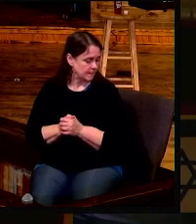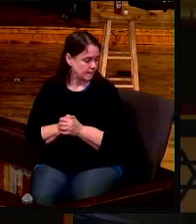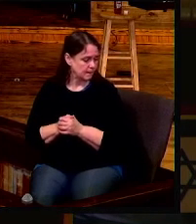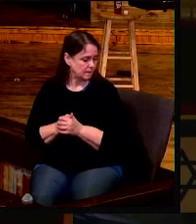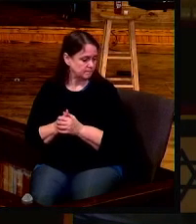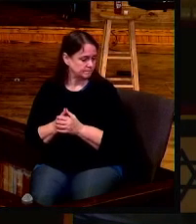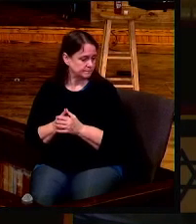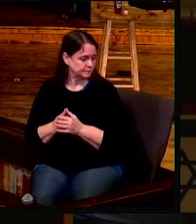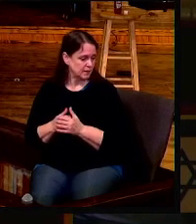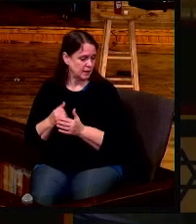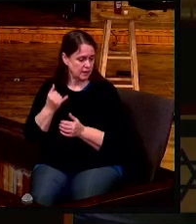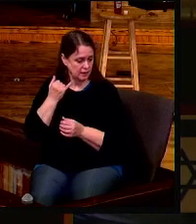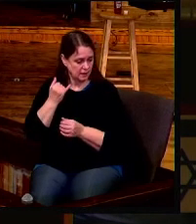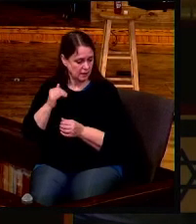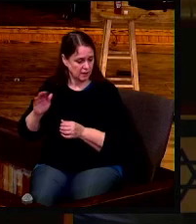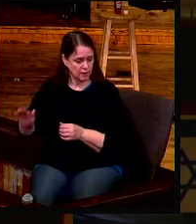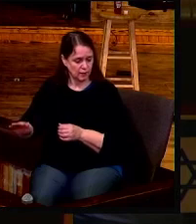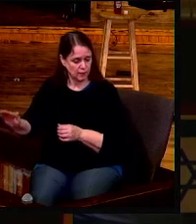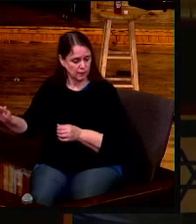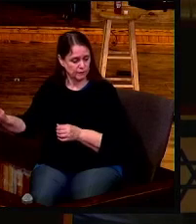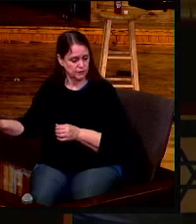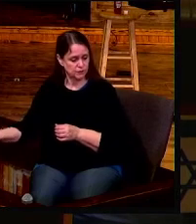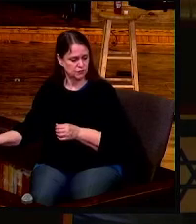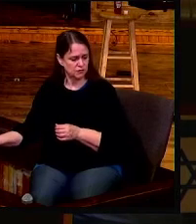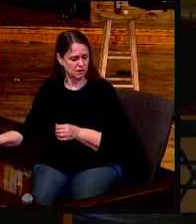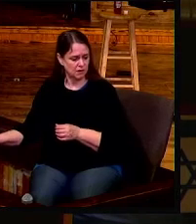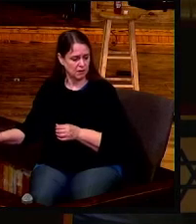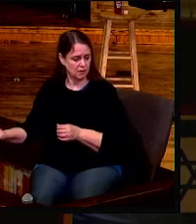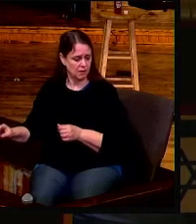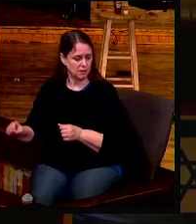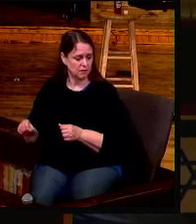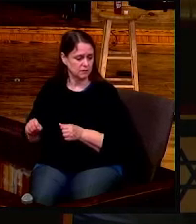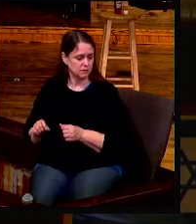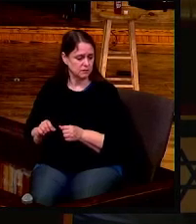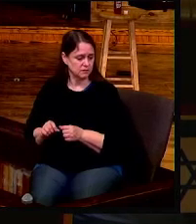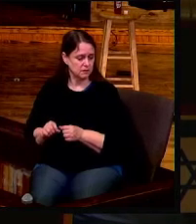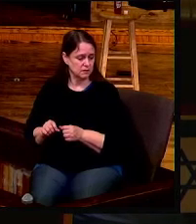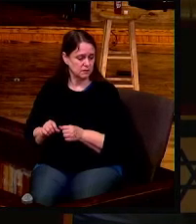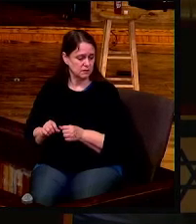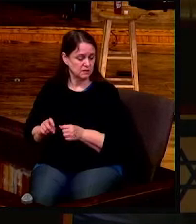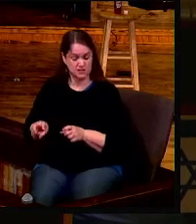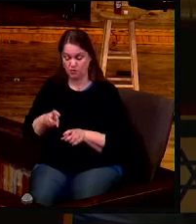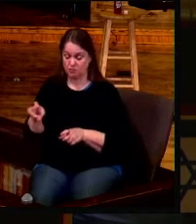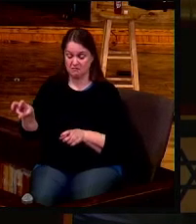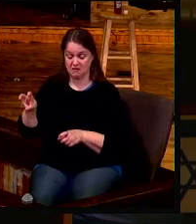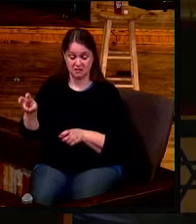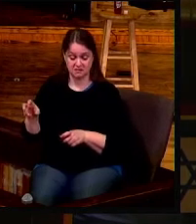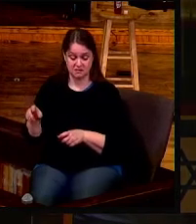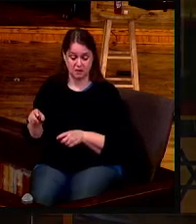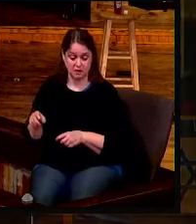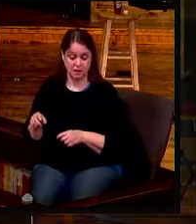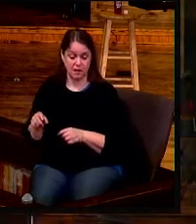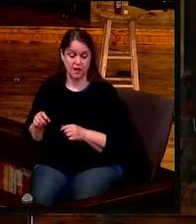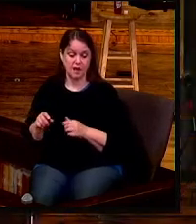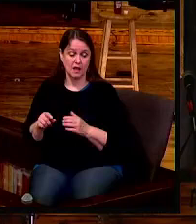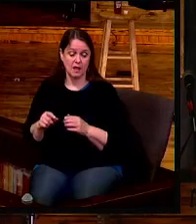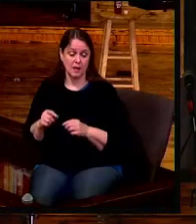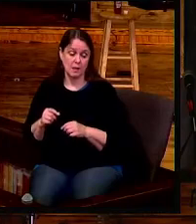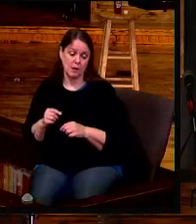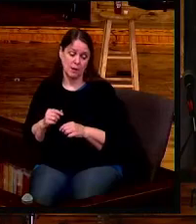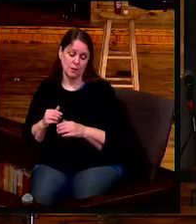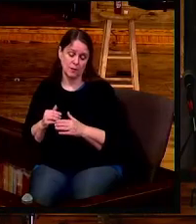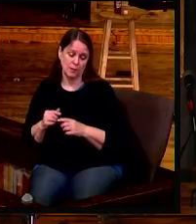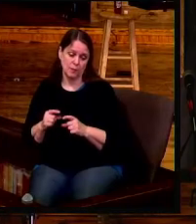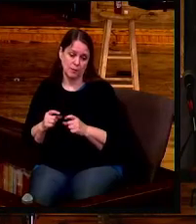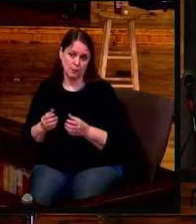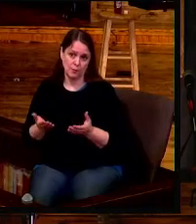wild, does that reflect upon the parents? Absolutely. So we have to watch the things